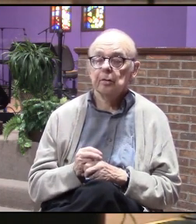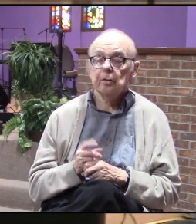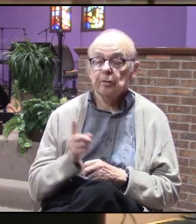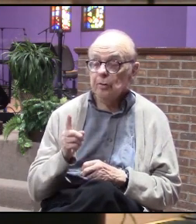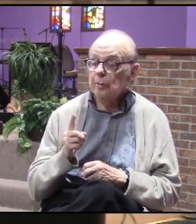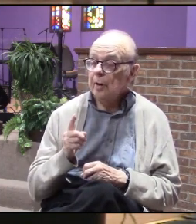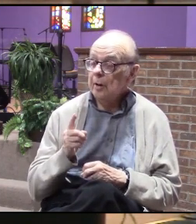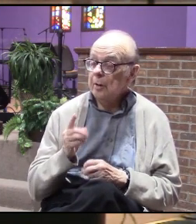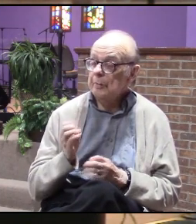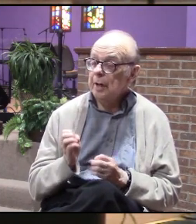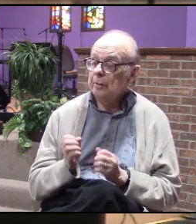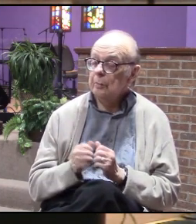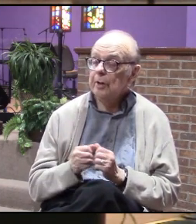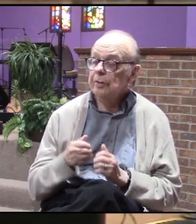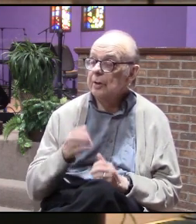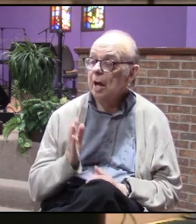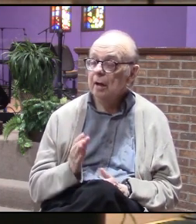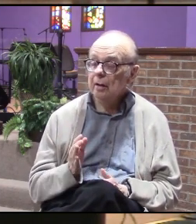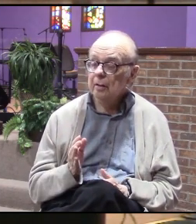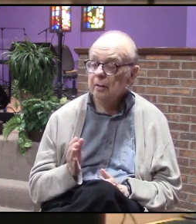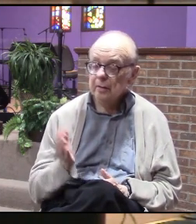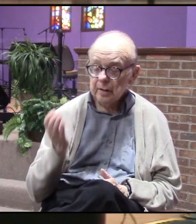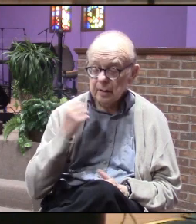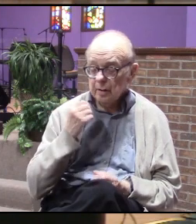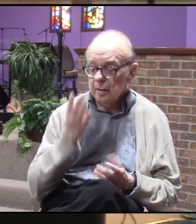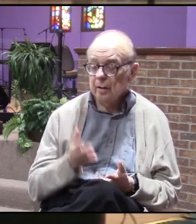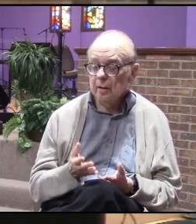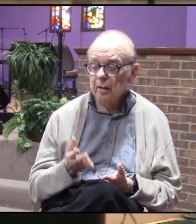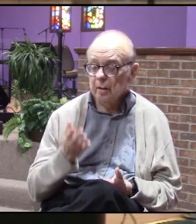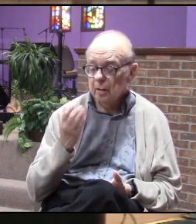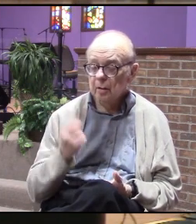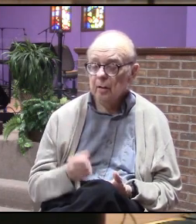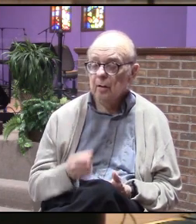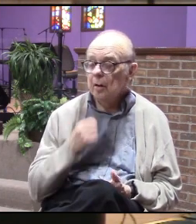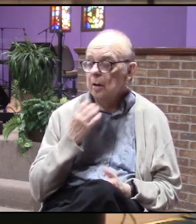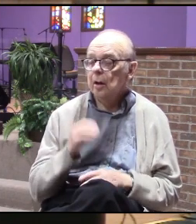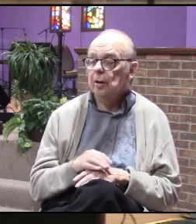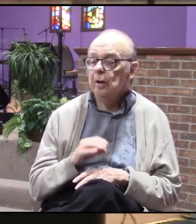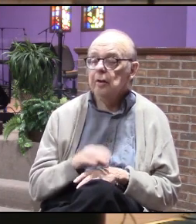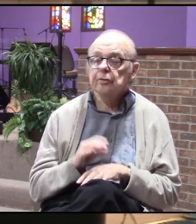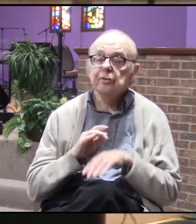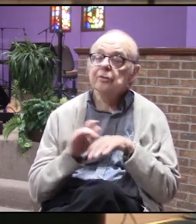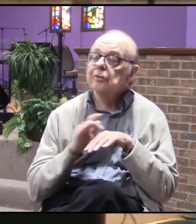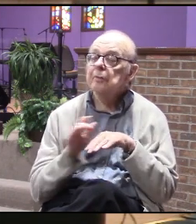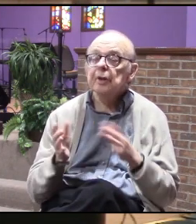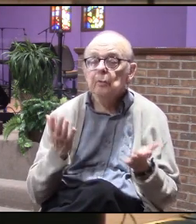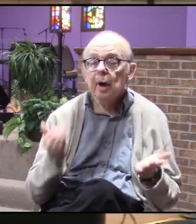God? If they were obedient, then why are churches empty?